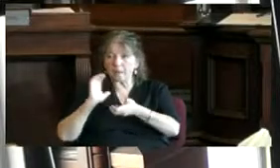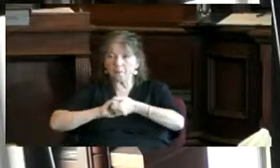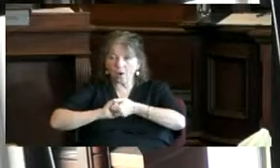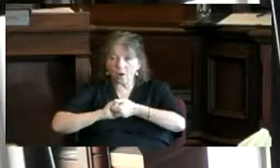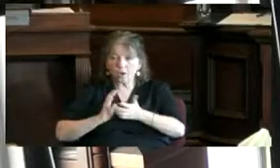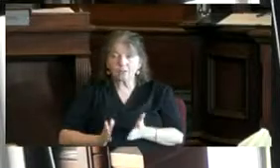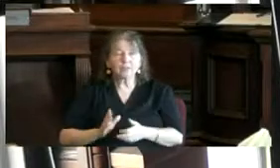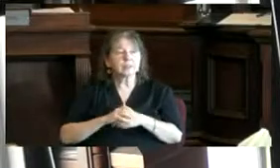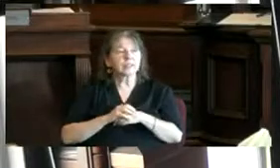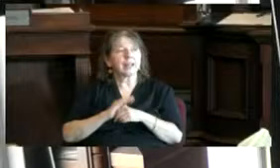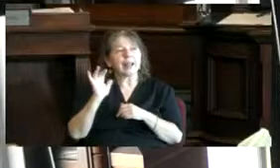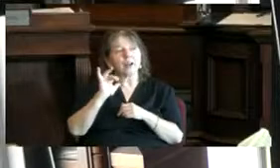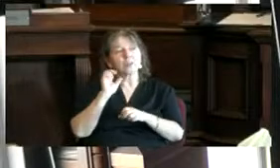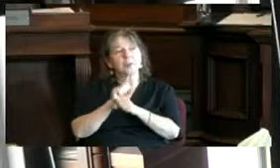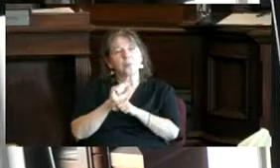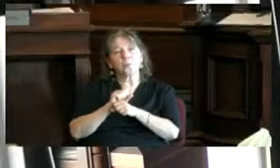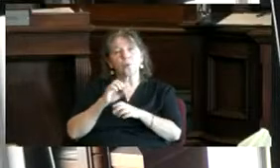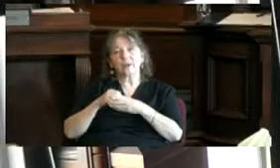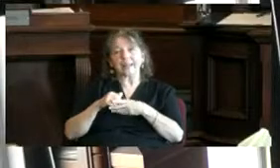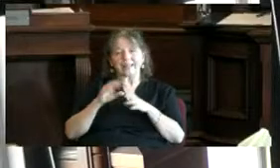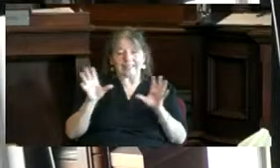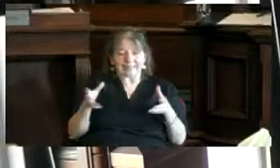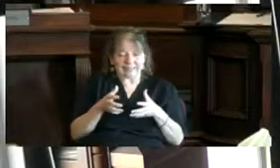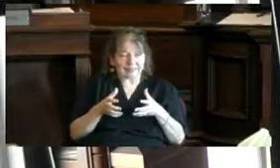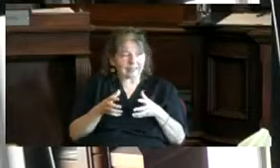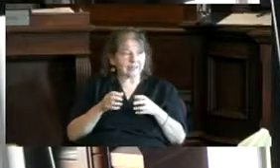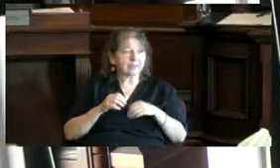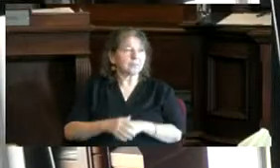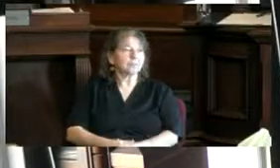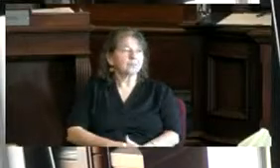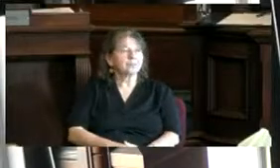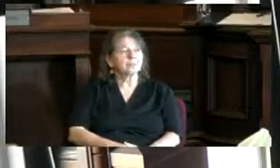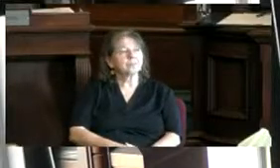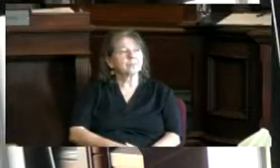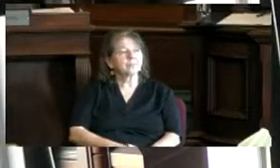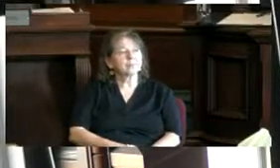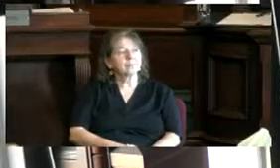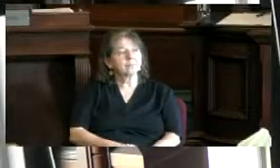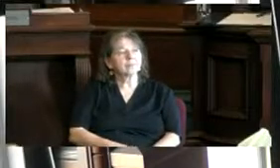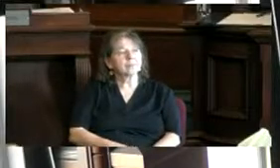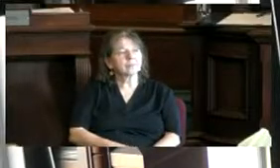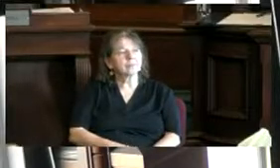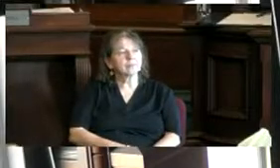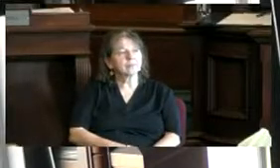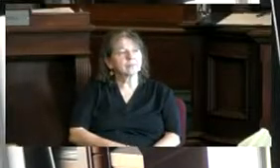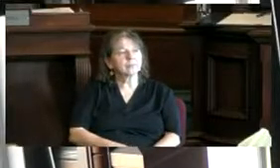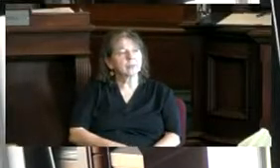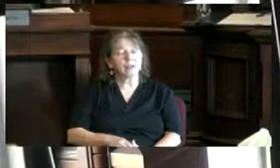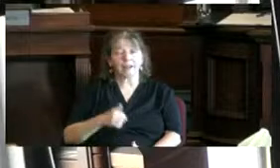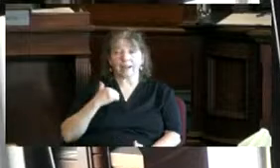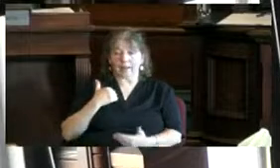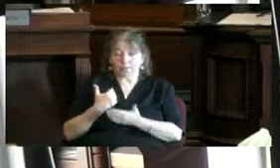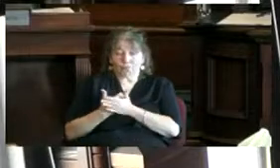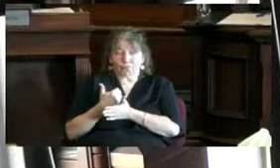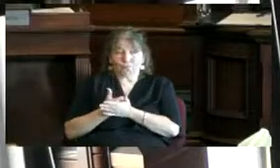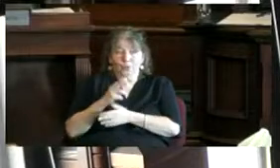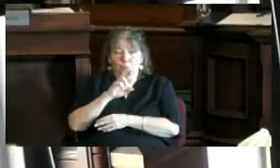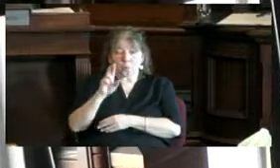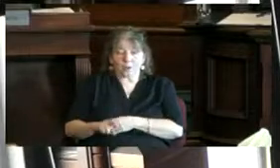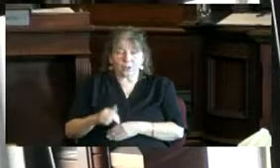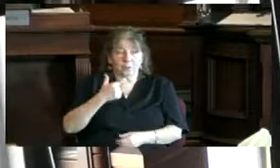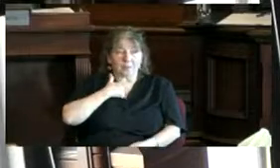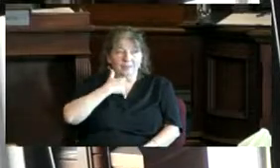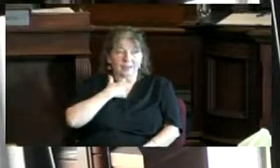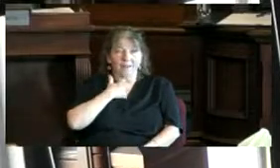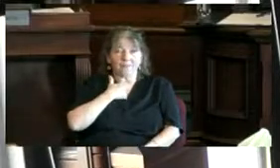begun coordinating efforts with NBD. While considering that I am relatively new to the Rochester area, a